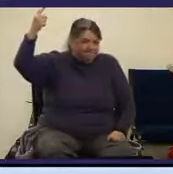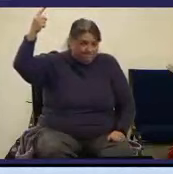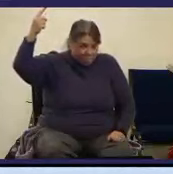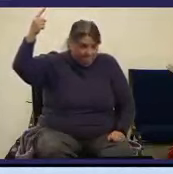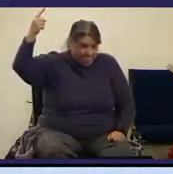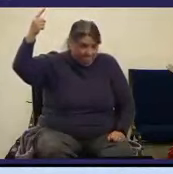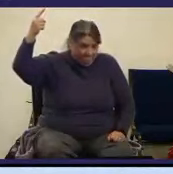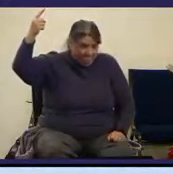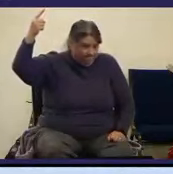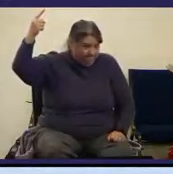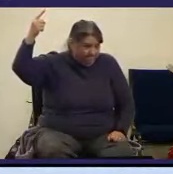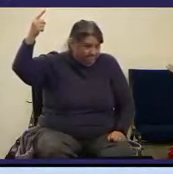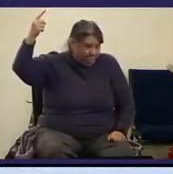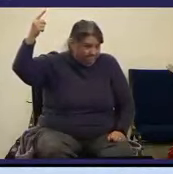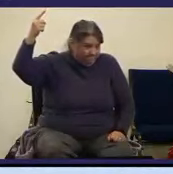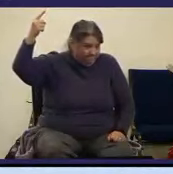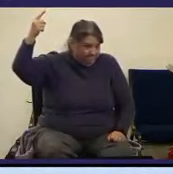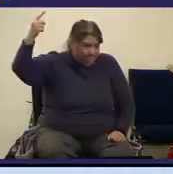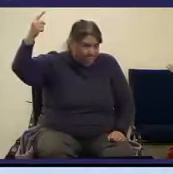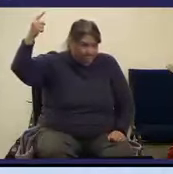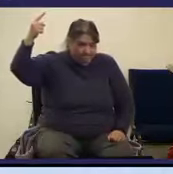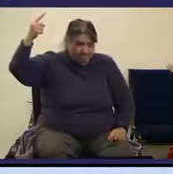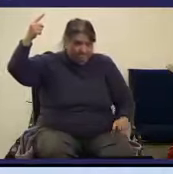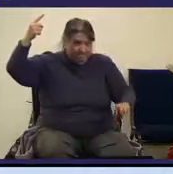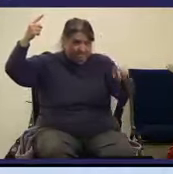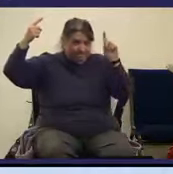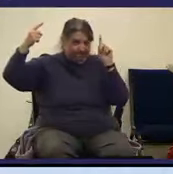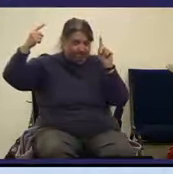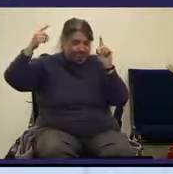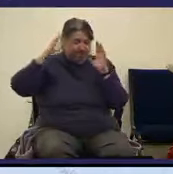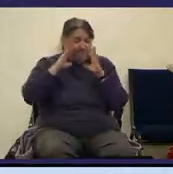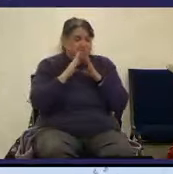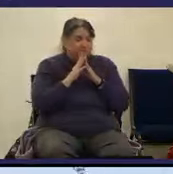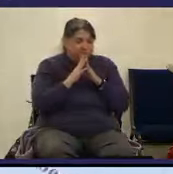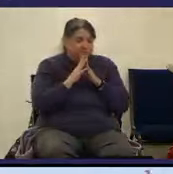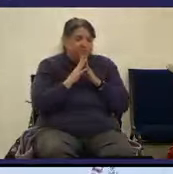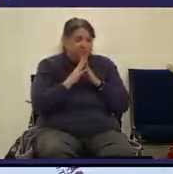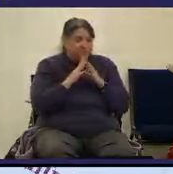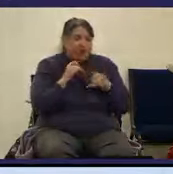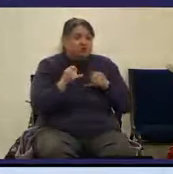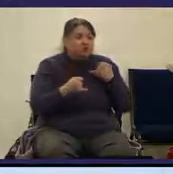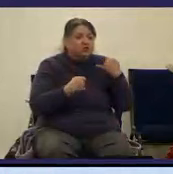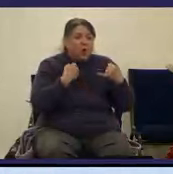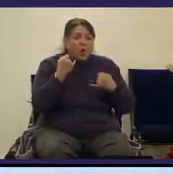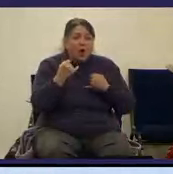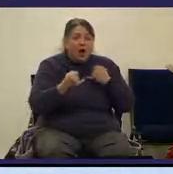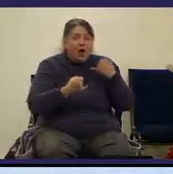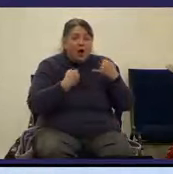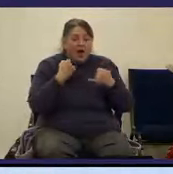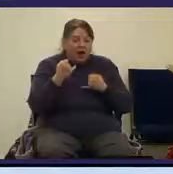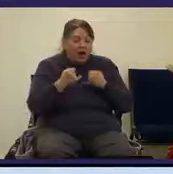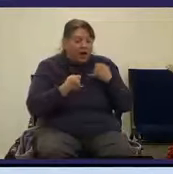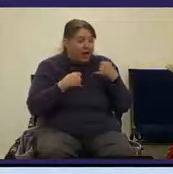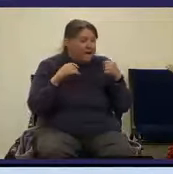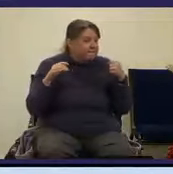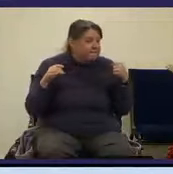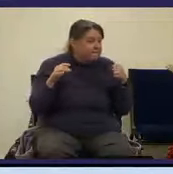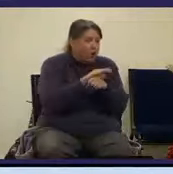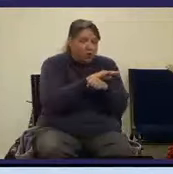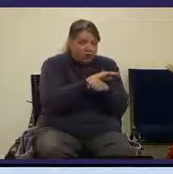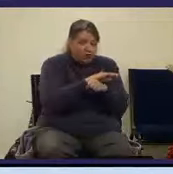be saved. As on this, up on the screen as we close, fullness of joy. There is joy in knowing and claiming His